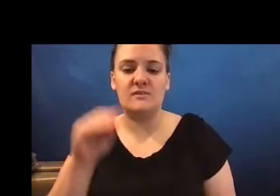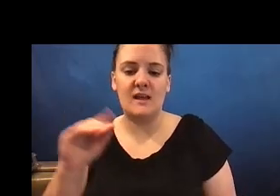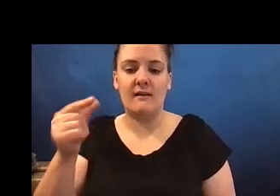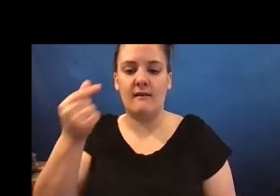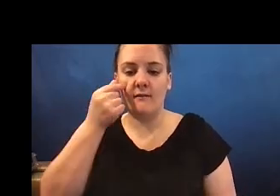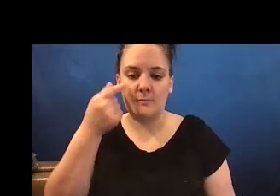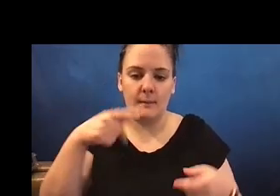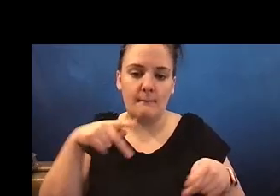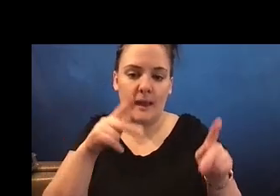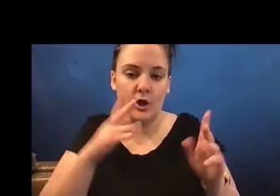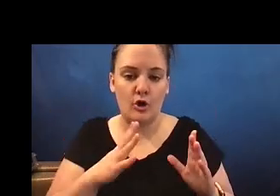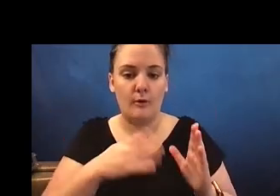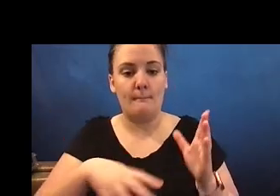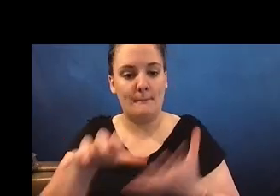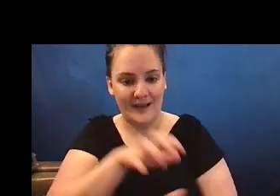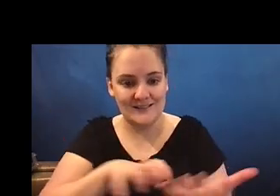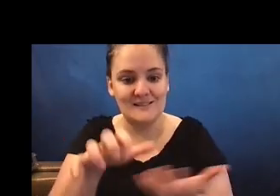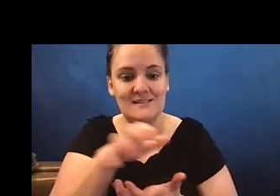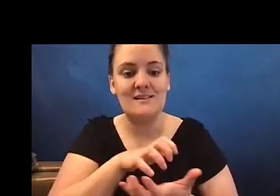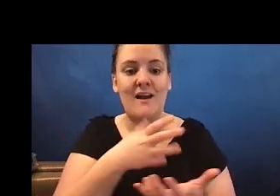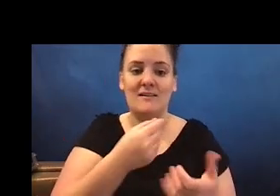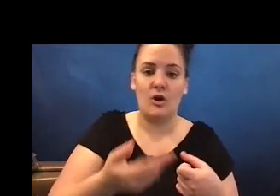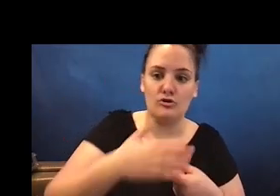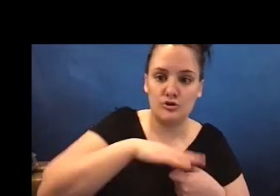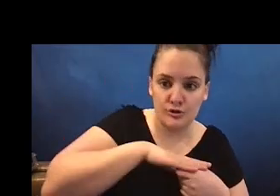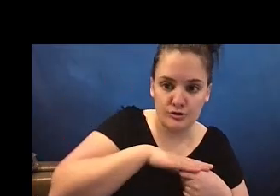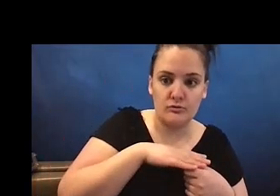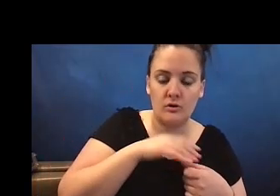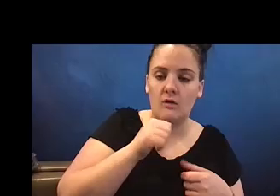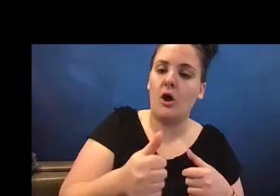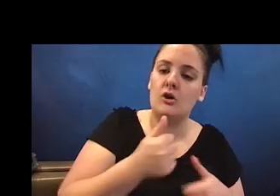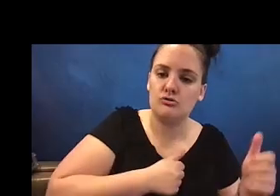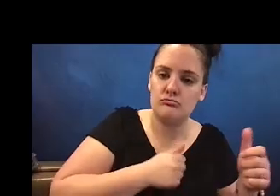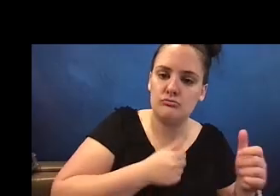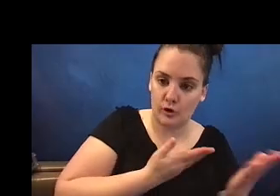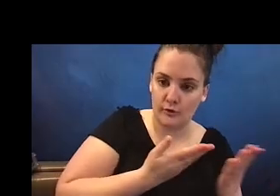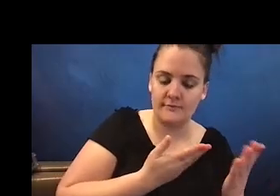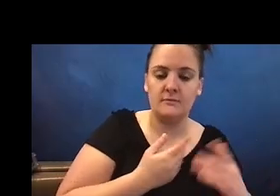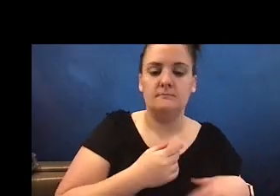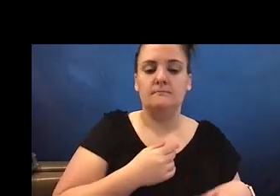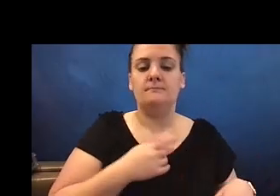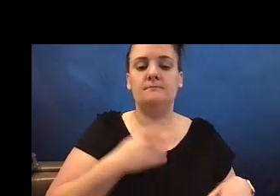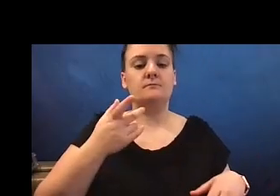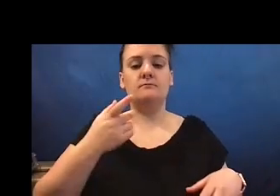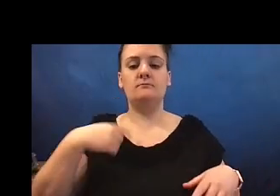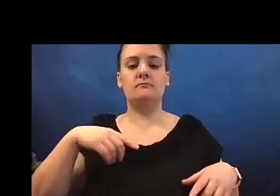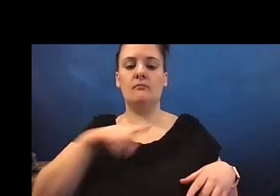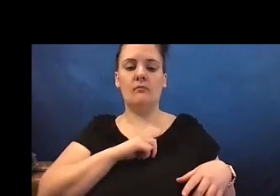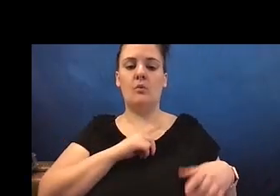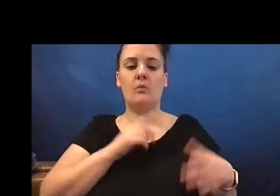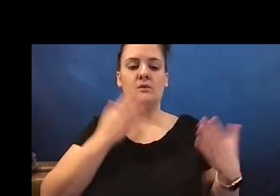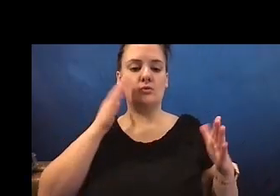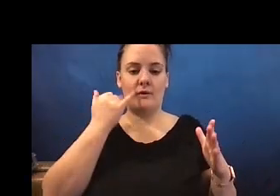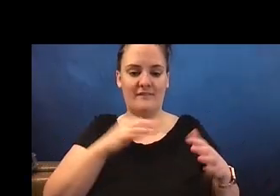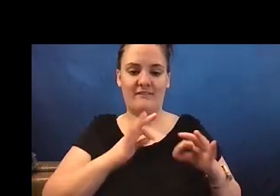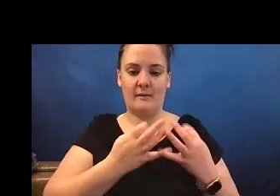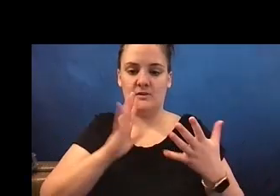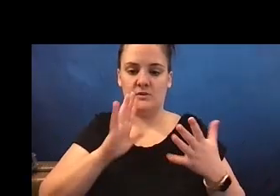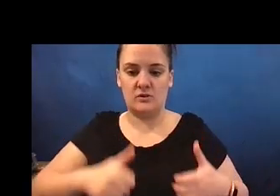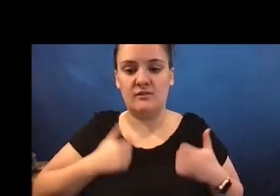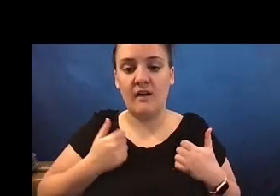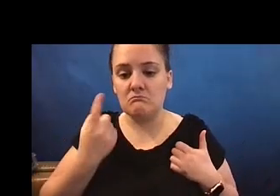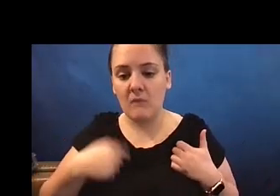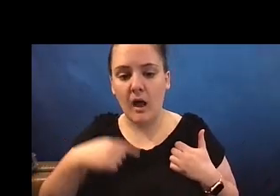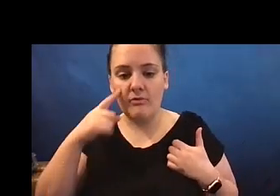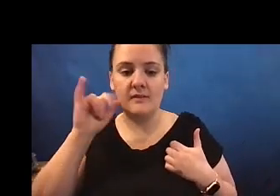facilities or we won't survive. So I think that's what I meant by being curious, collaborative, transparent, and looking at the greater